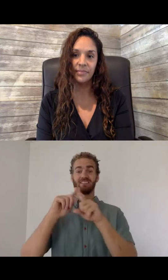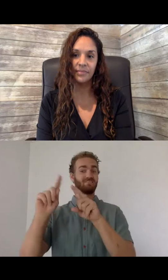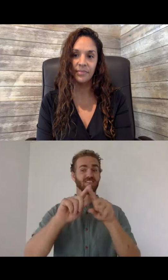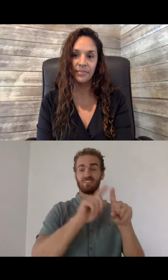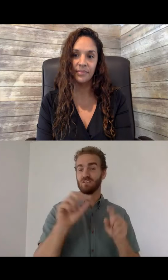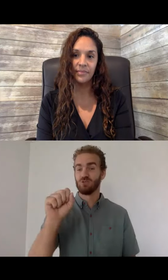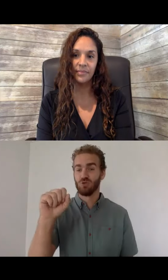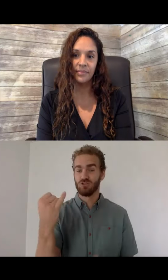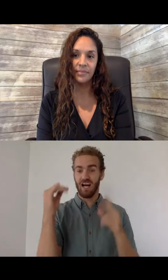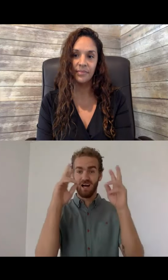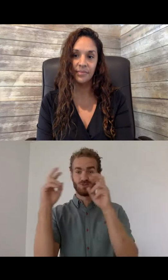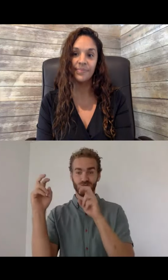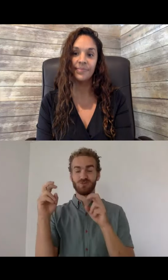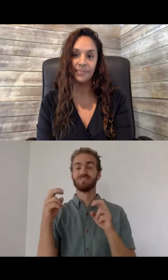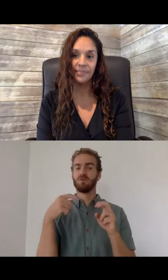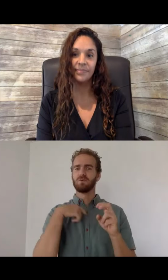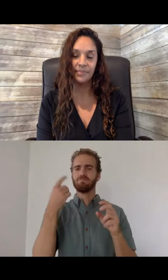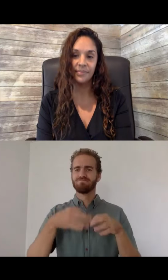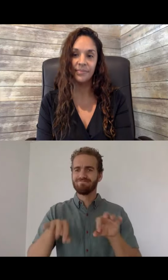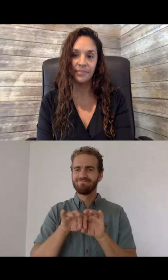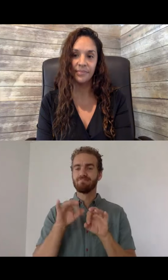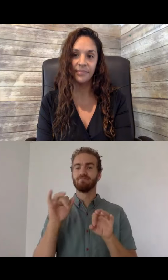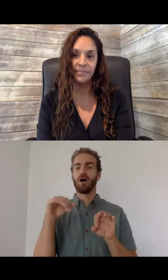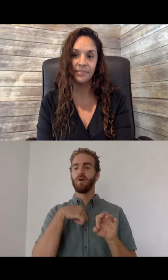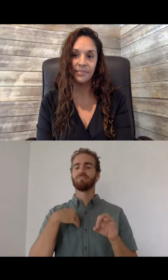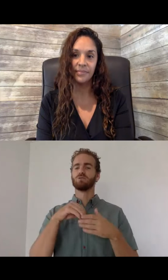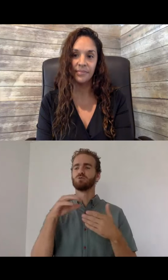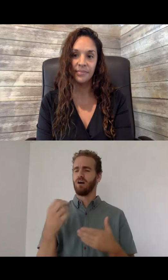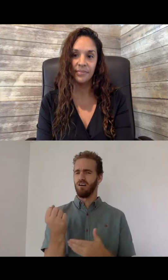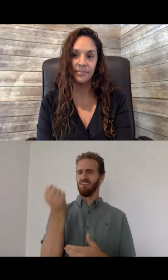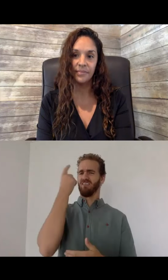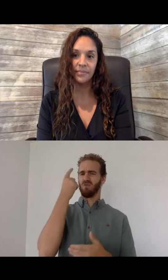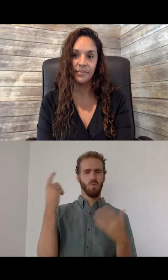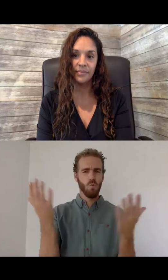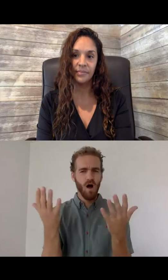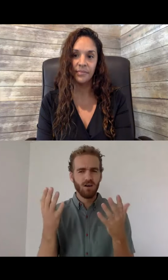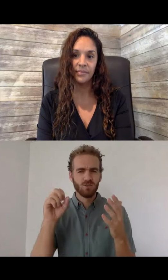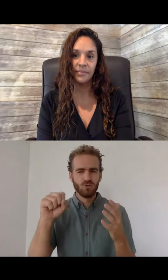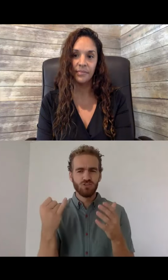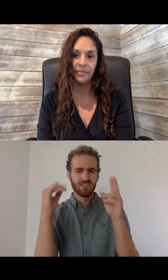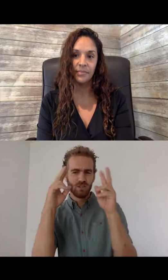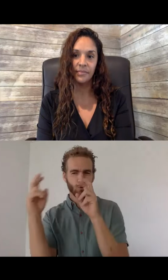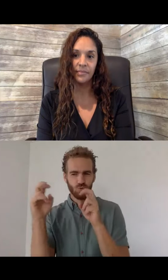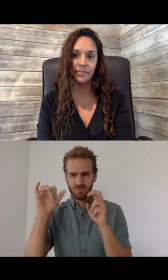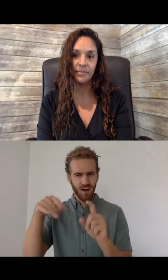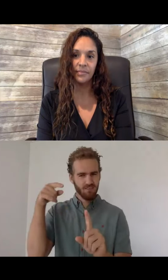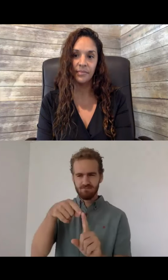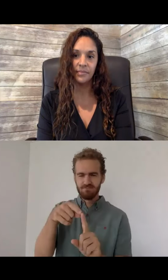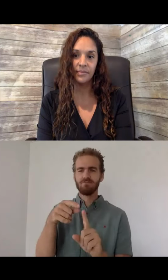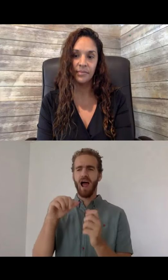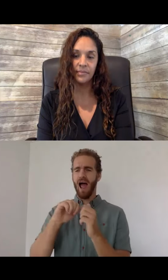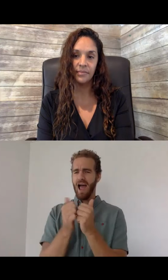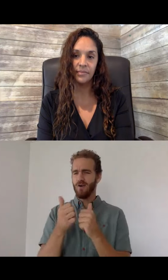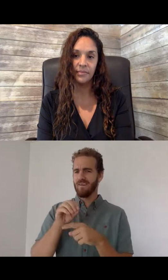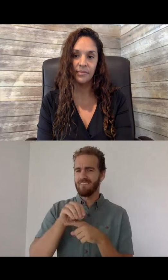problems they see. We have a lot of different social justice issues that are going on in our world, and I think it's important that we have students truly understand what social